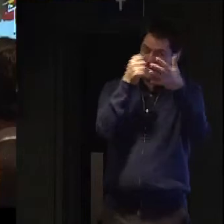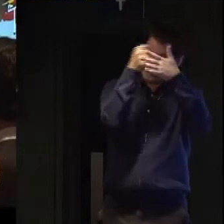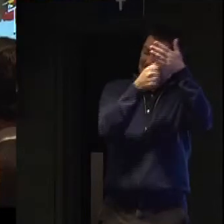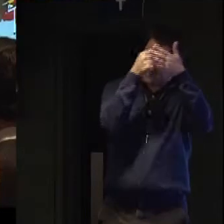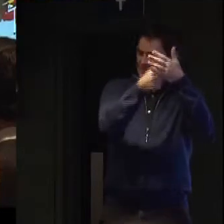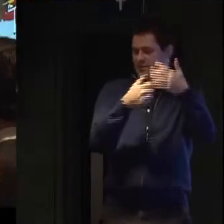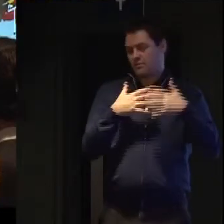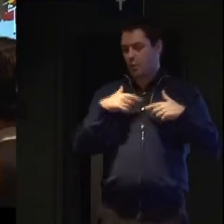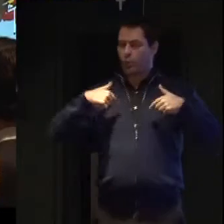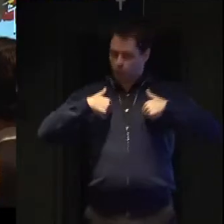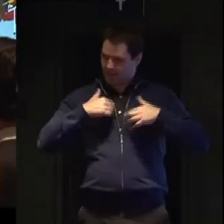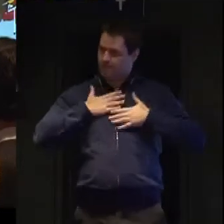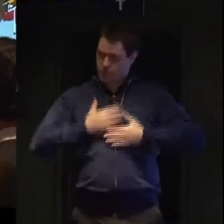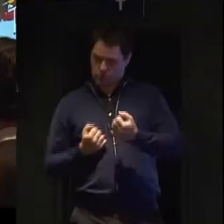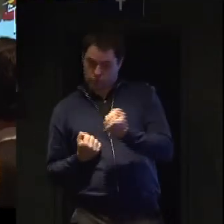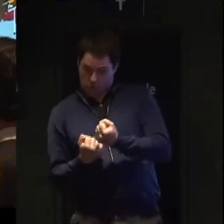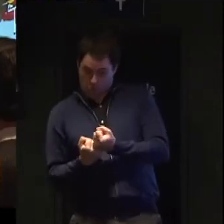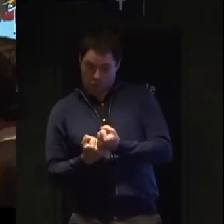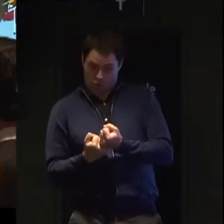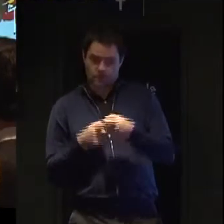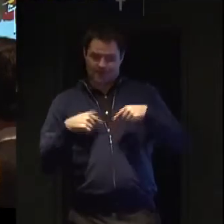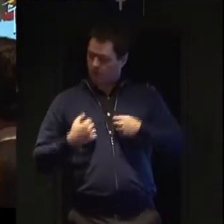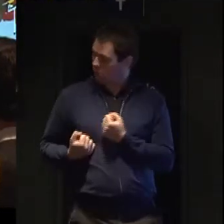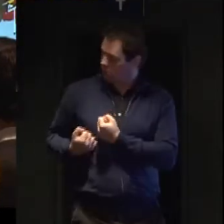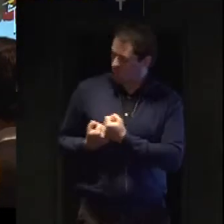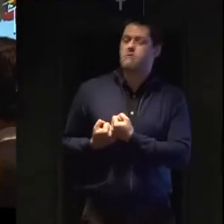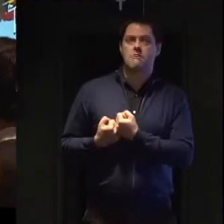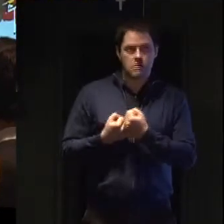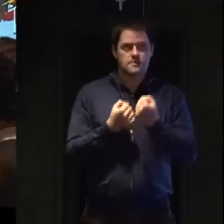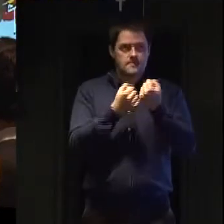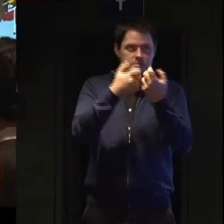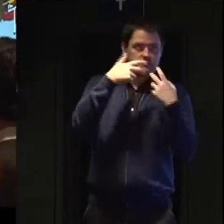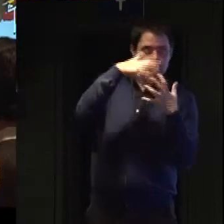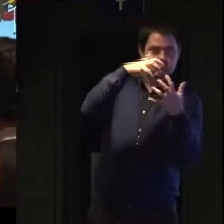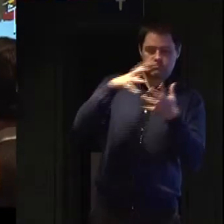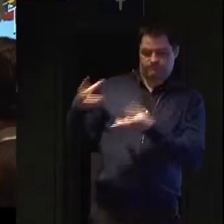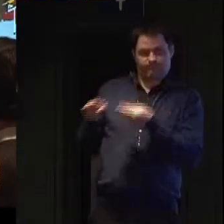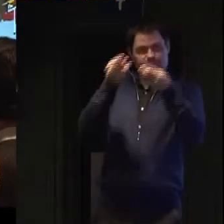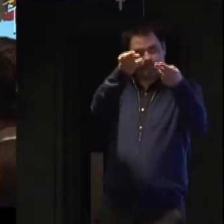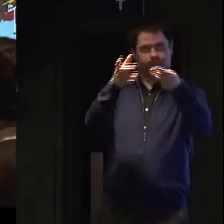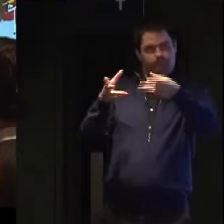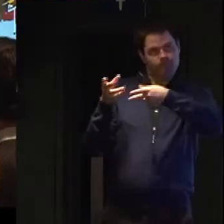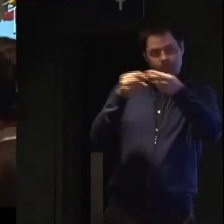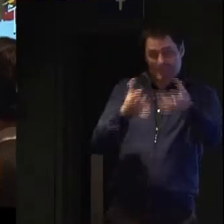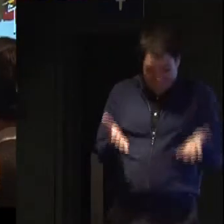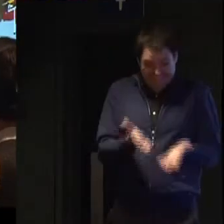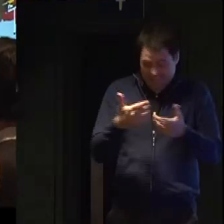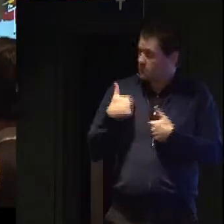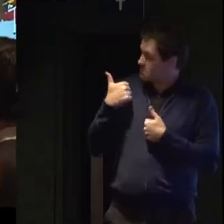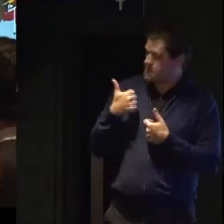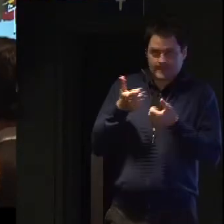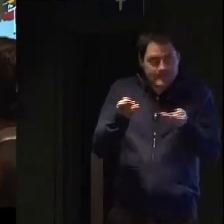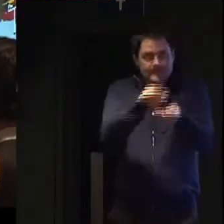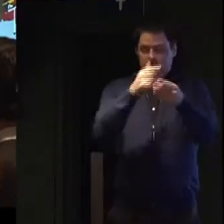what they're trying to do, is to provide the tools that we can provide for them, to provide them the resources, encouragement a lot of the time, and to